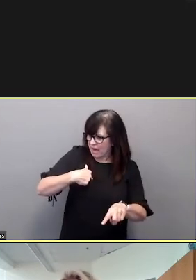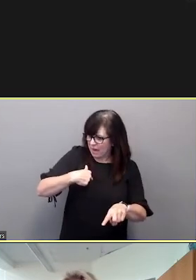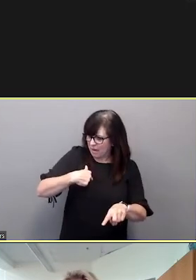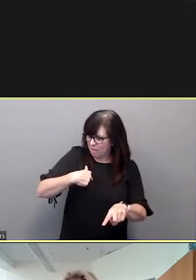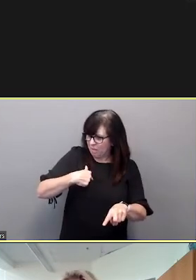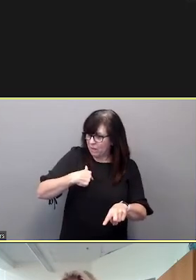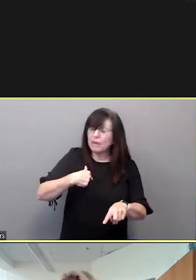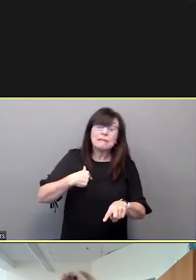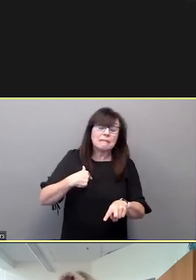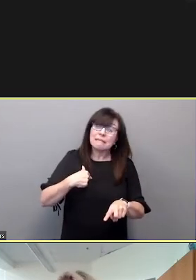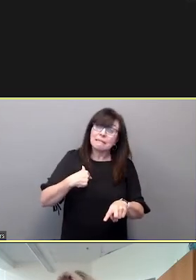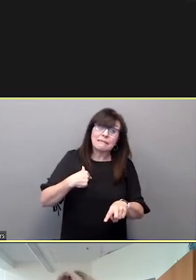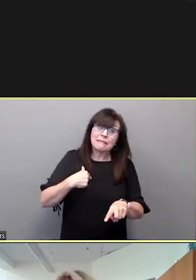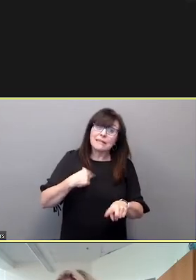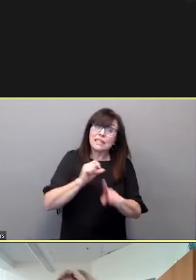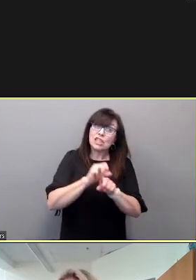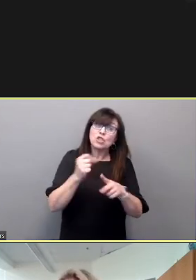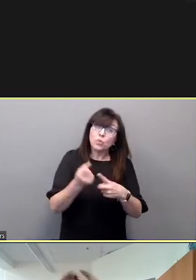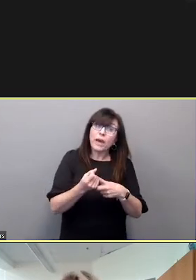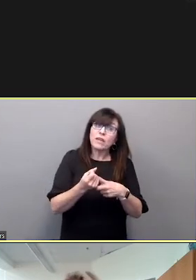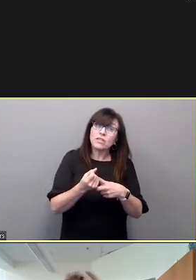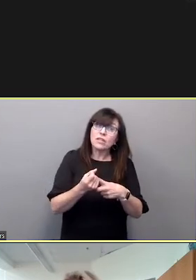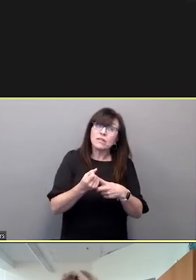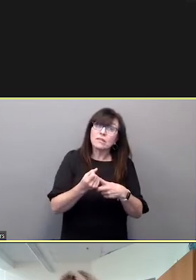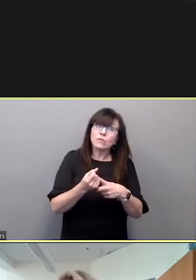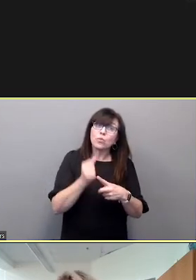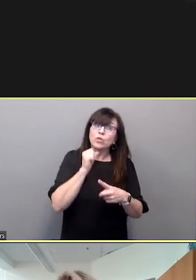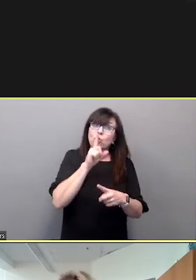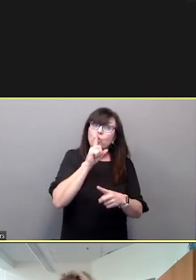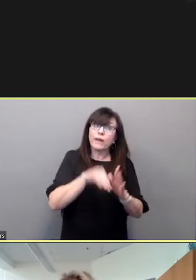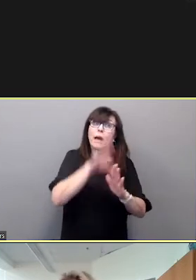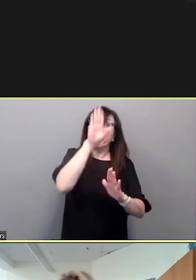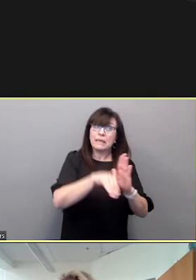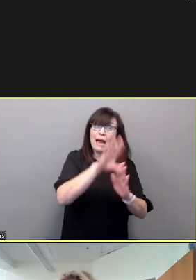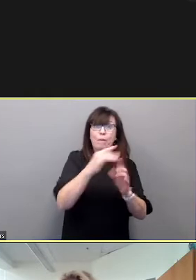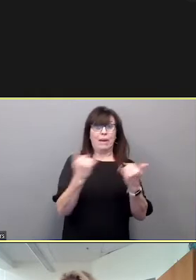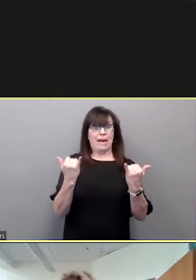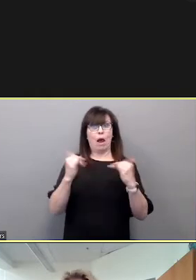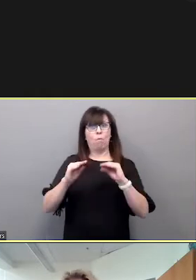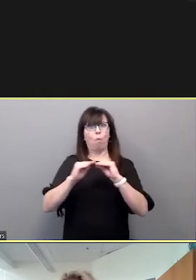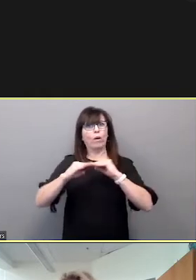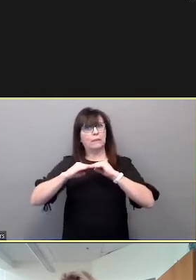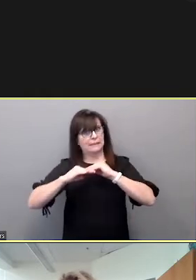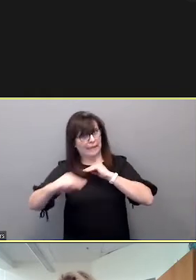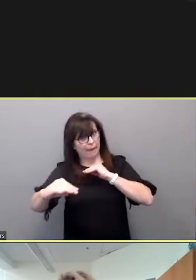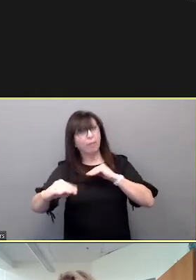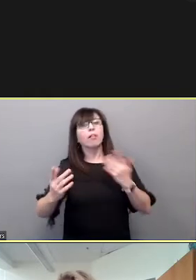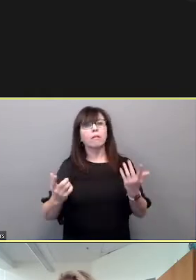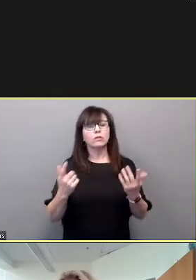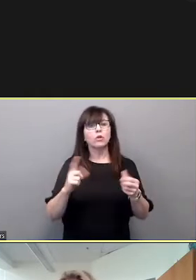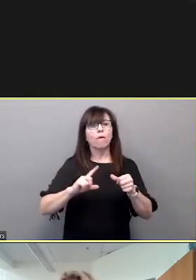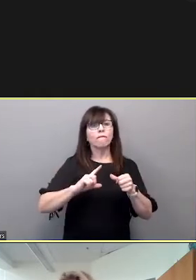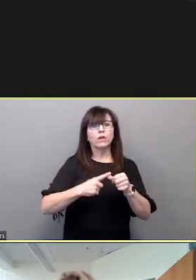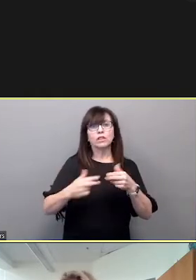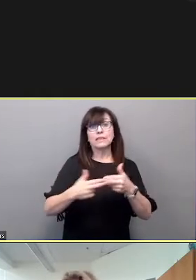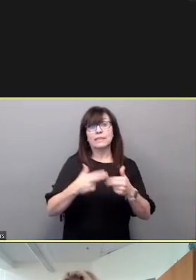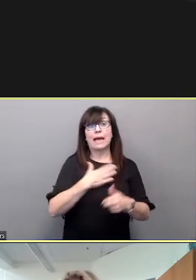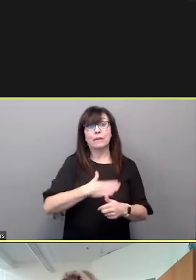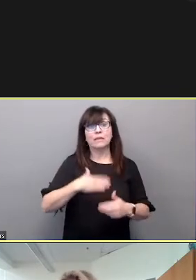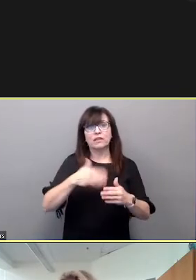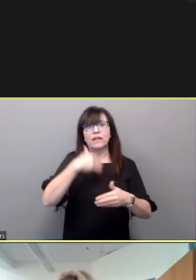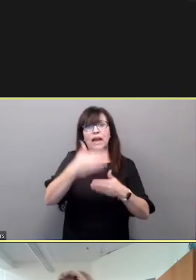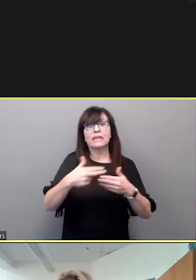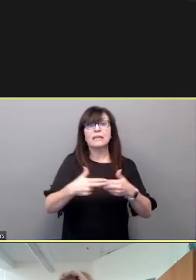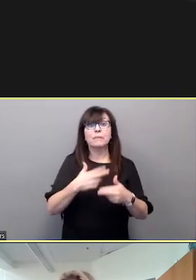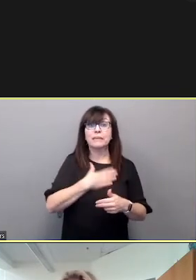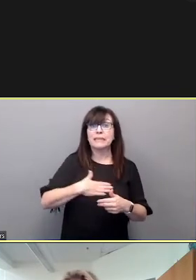things weren't as stable as they are today. So if we can go to the first slide, please, or the next slide, please,